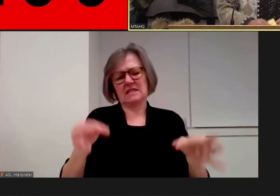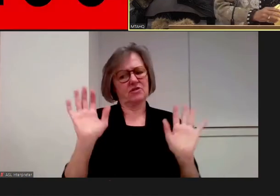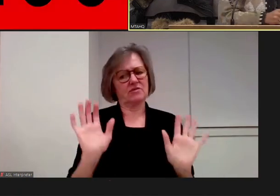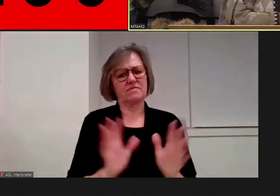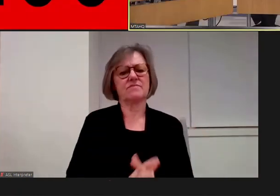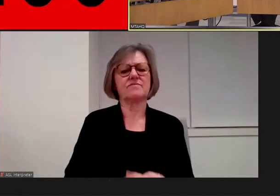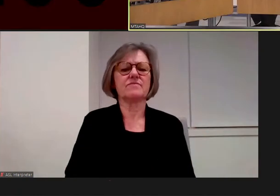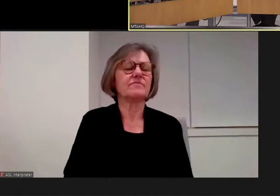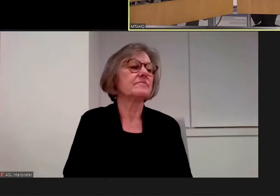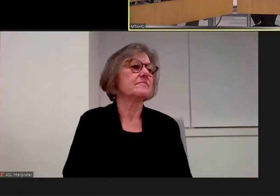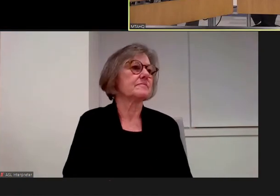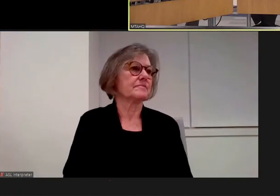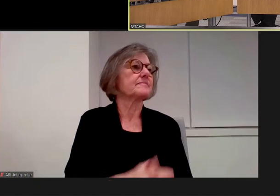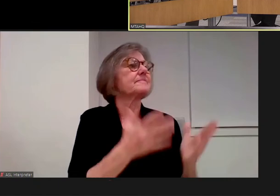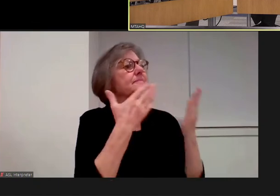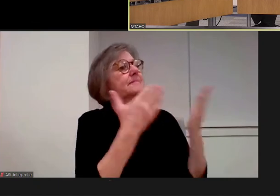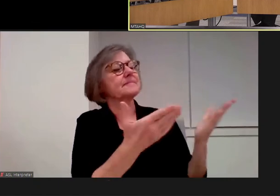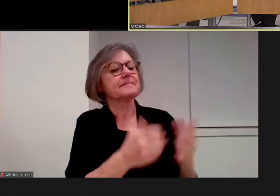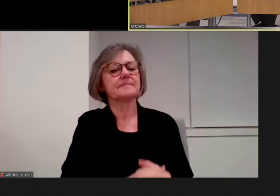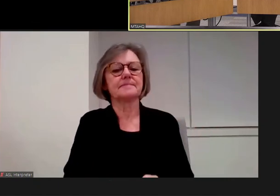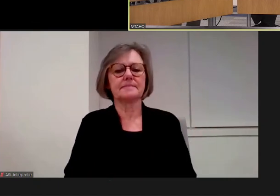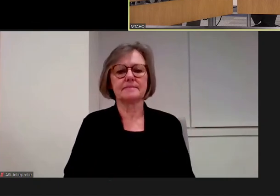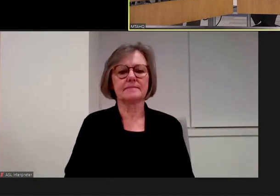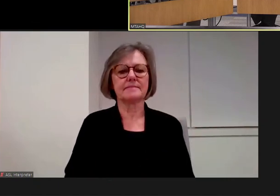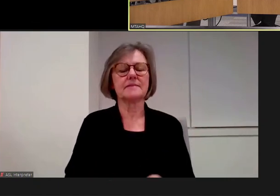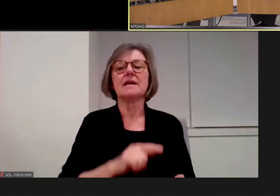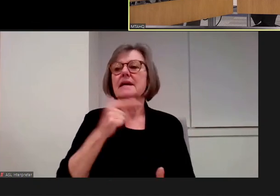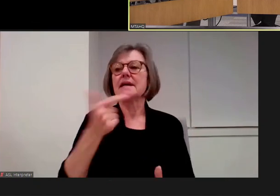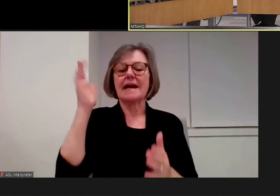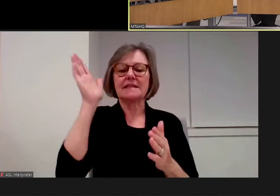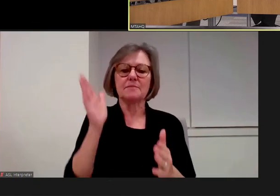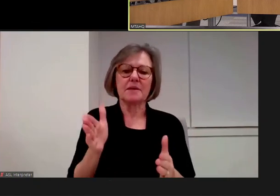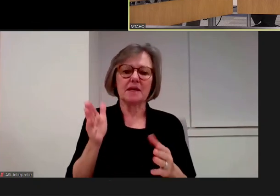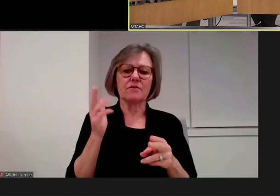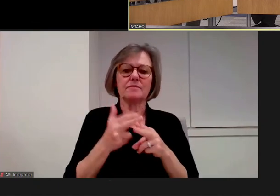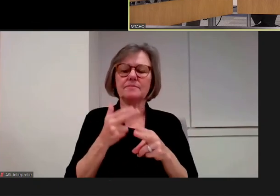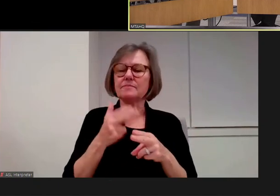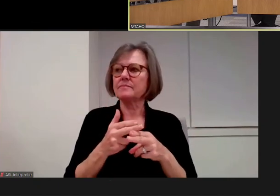Yep. Thank you. The next speaker is